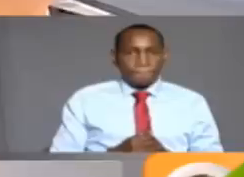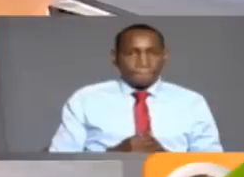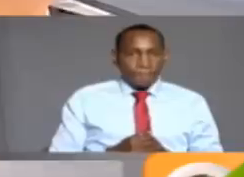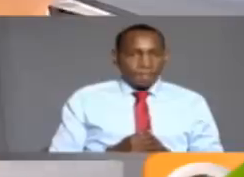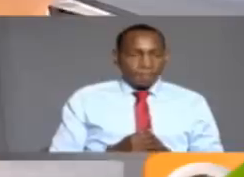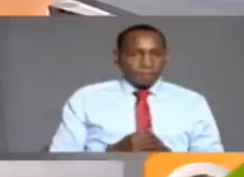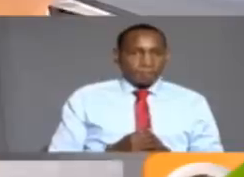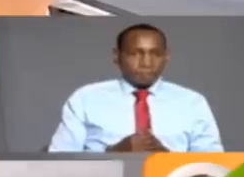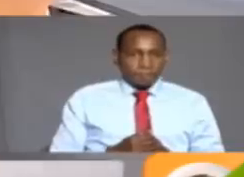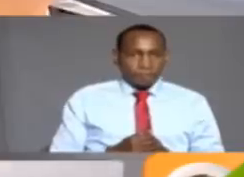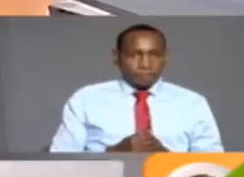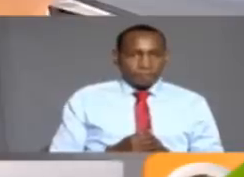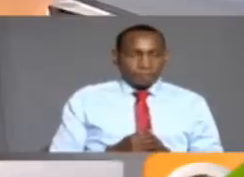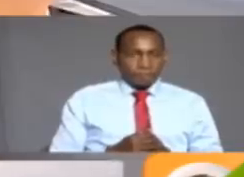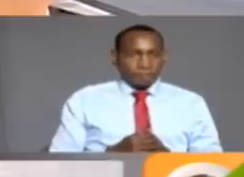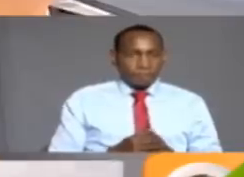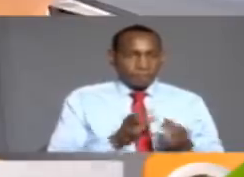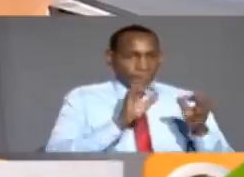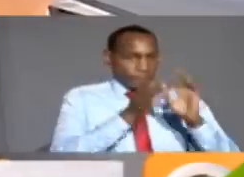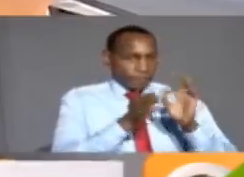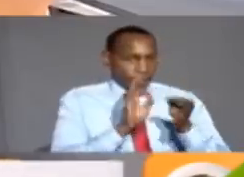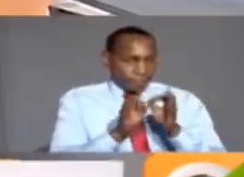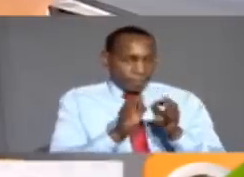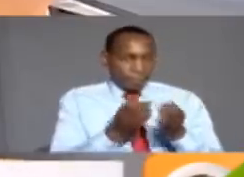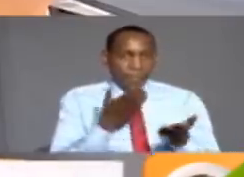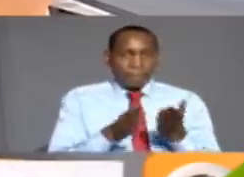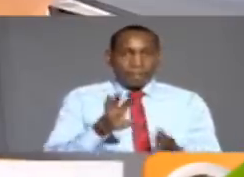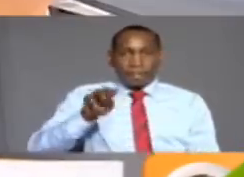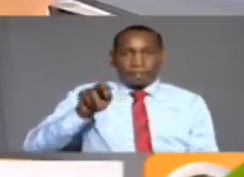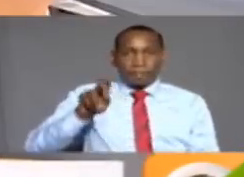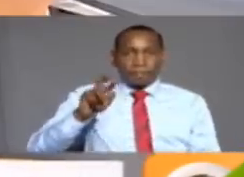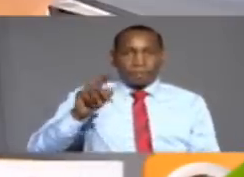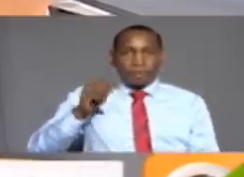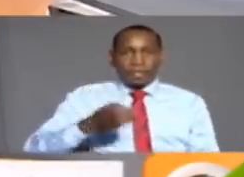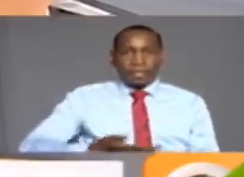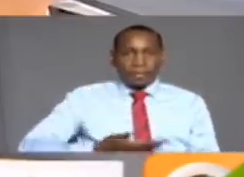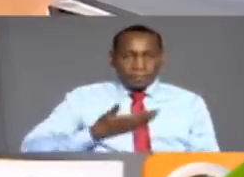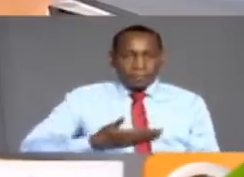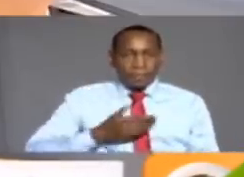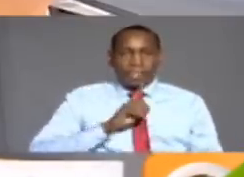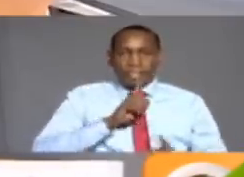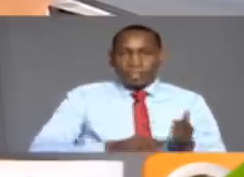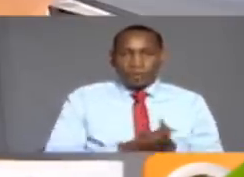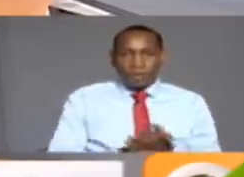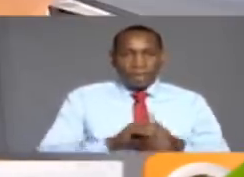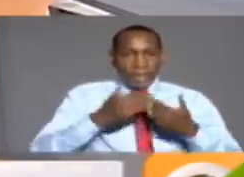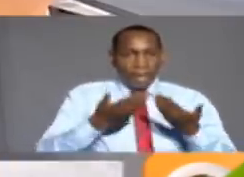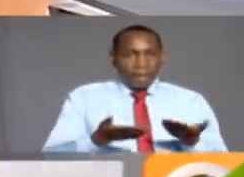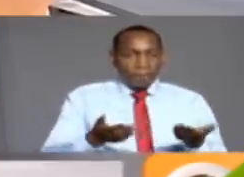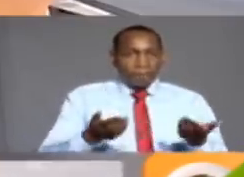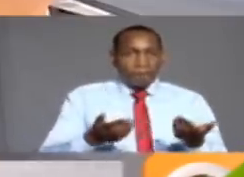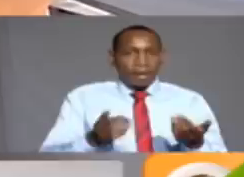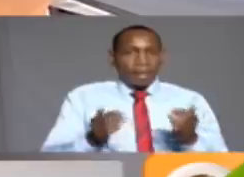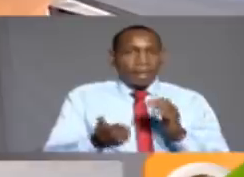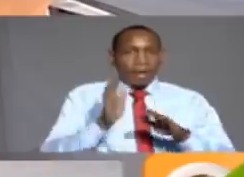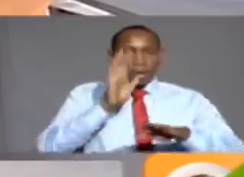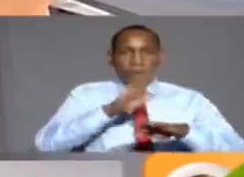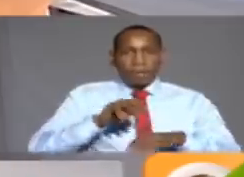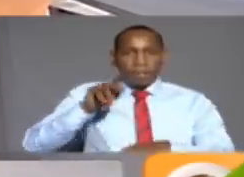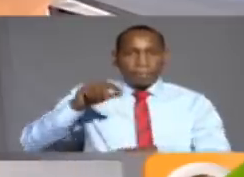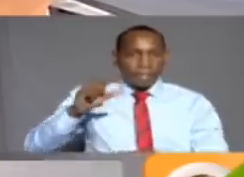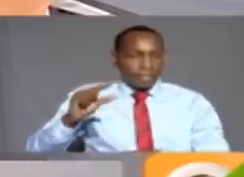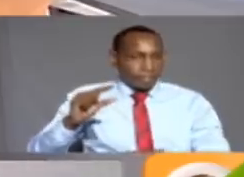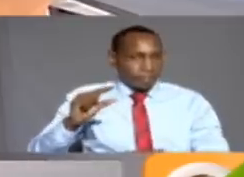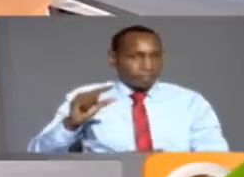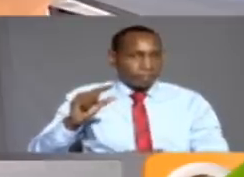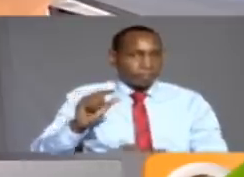Okay. I think tongue-in-cheek, I'll interpret this at the risk of Murade getting angry with me. Yes. I think tongue-in-cheek when he's saying, how come you've never called for... He knows for, why. Let me just finish.